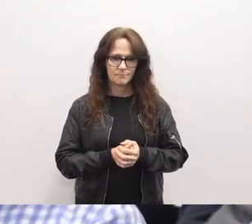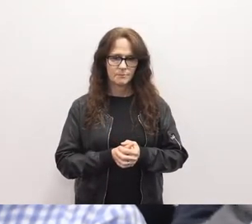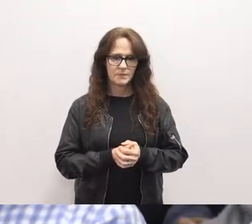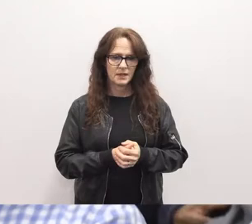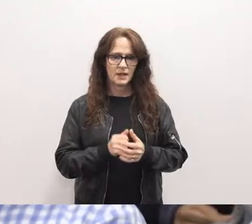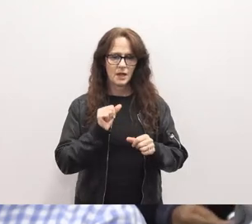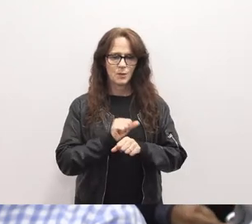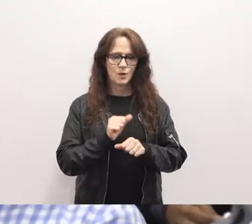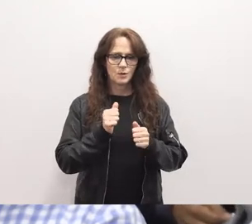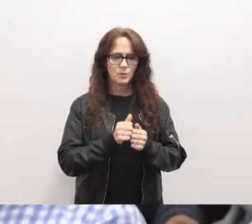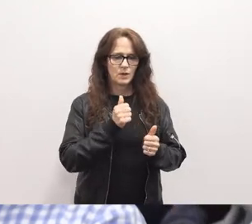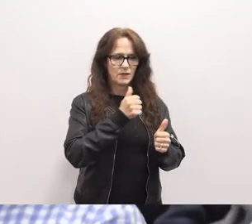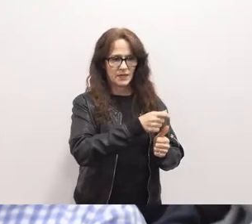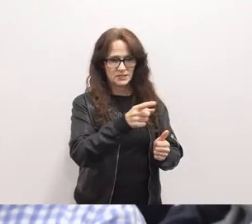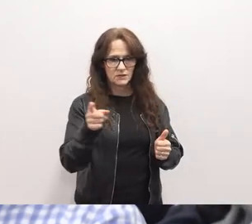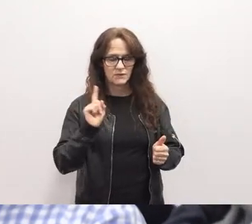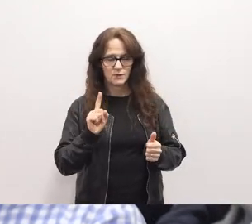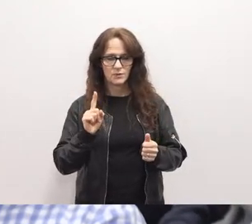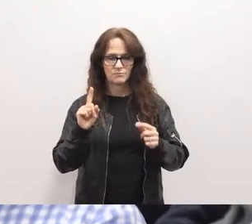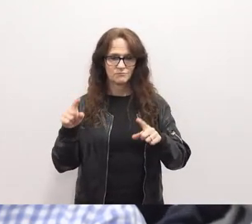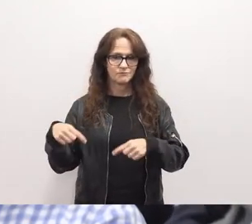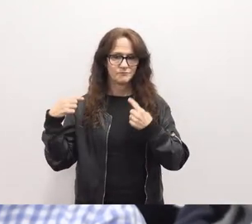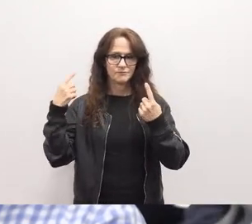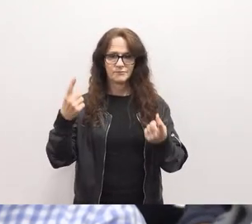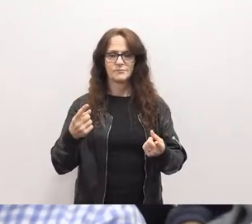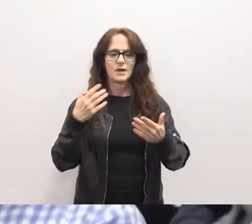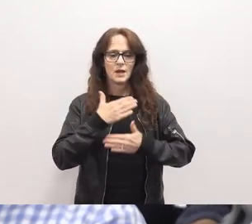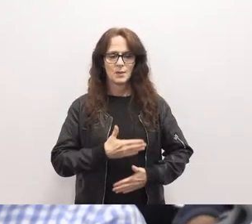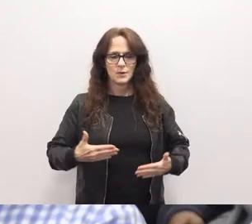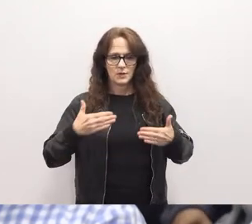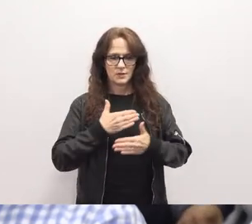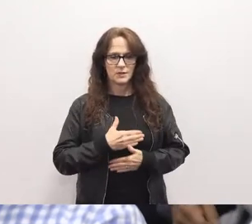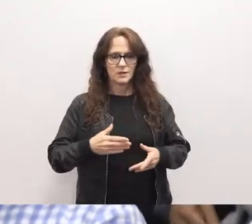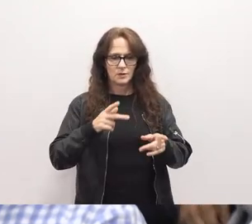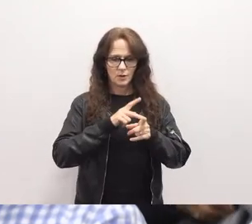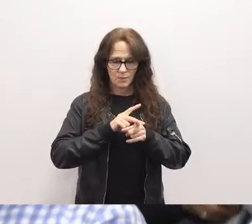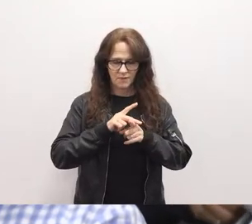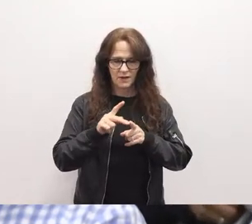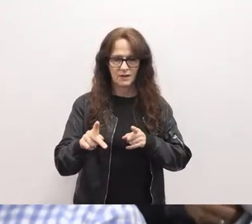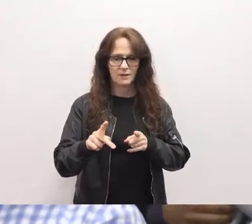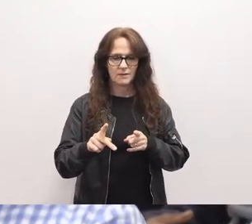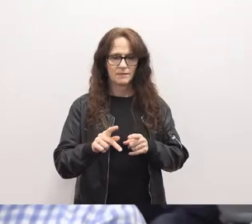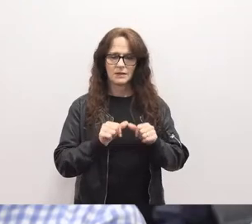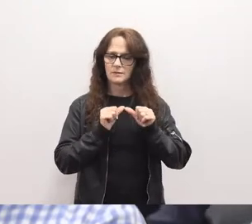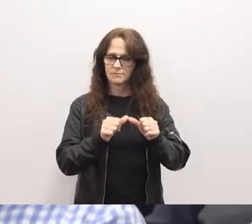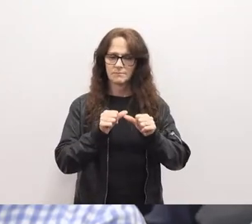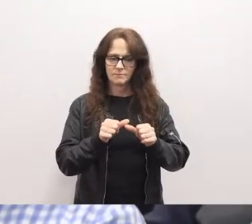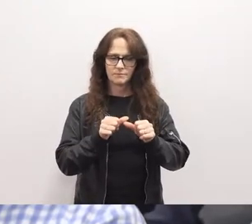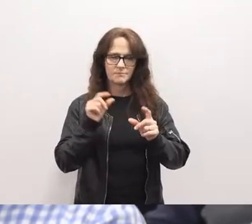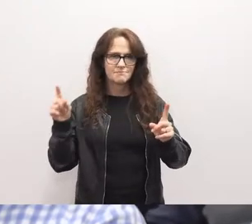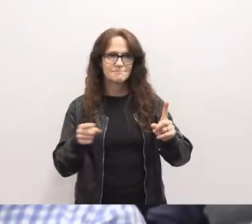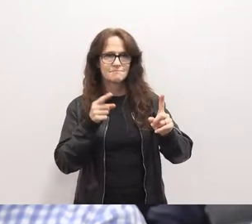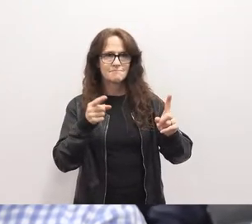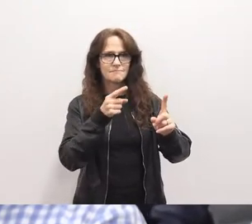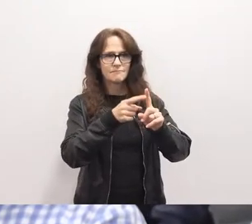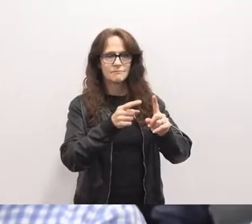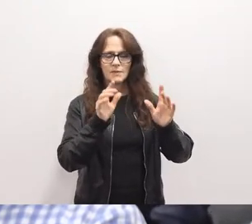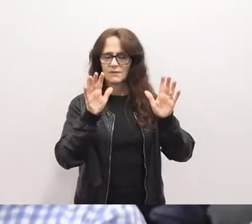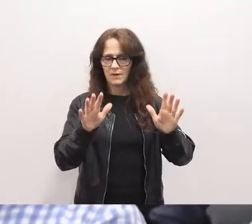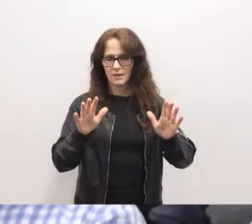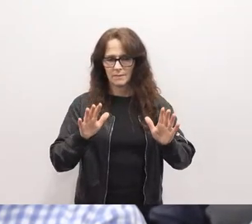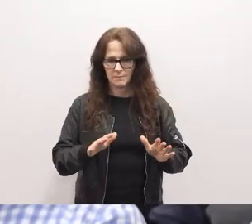I've worked with each of you over the years, and I've appreciated your professionalism and untiring pursuit of excellence.